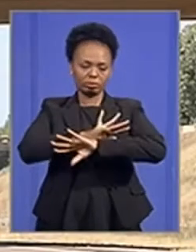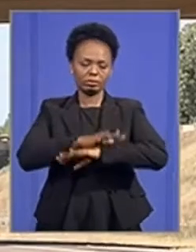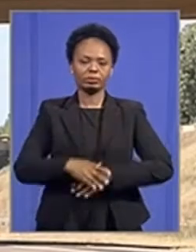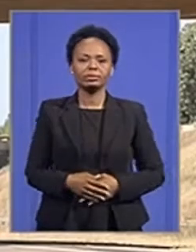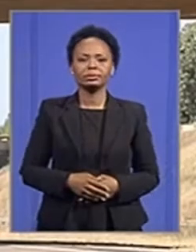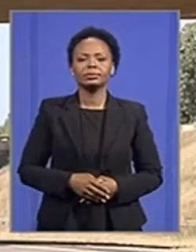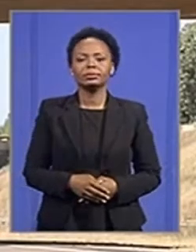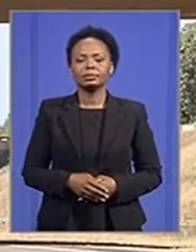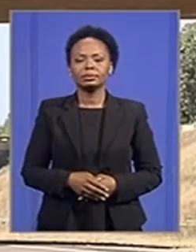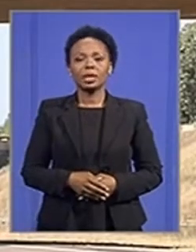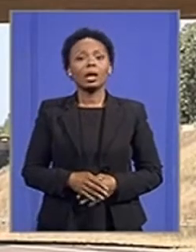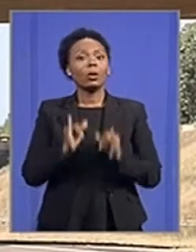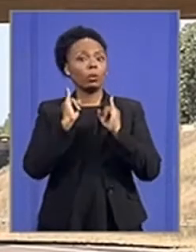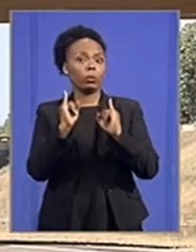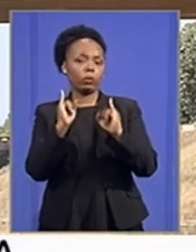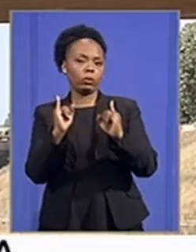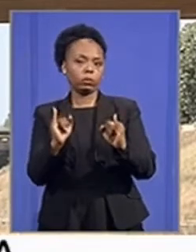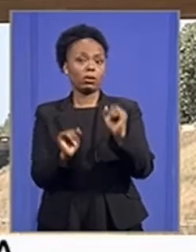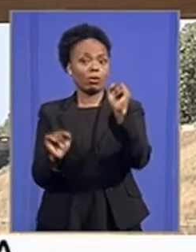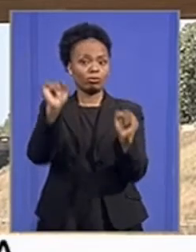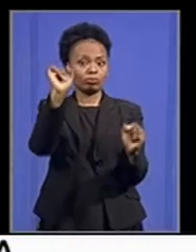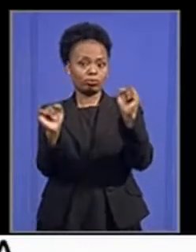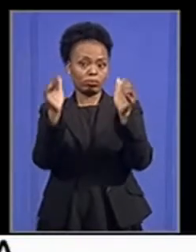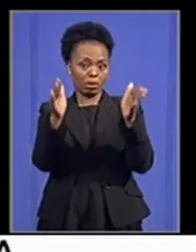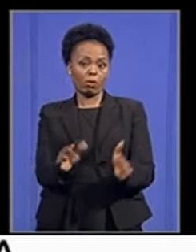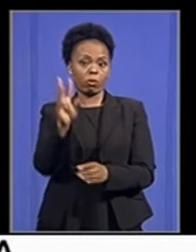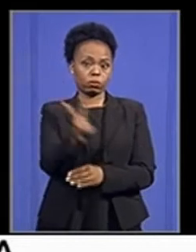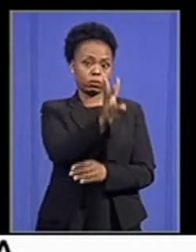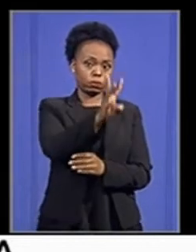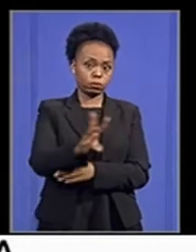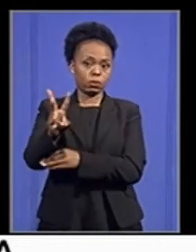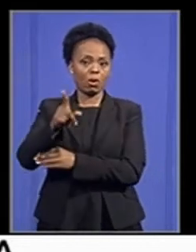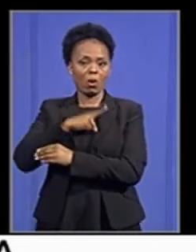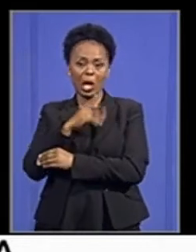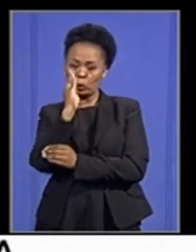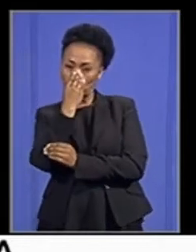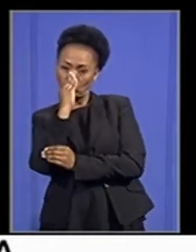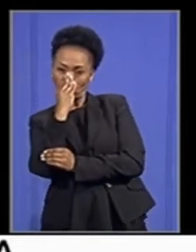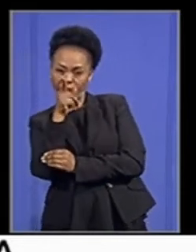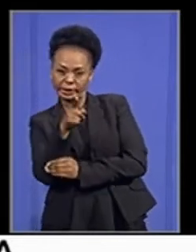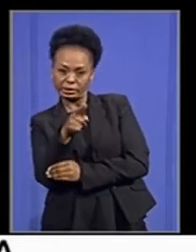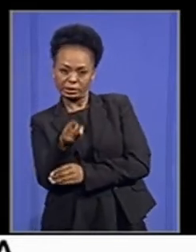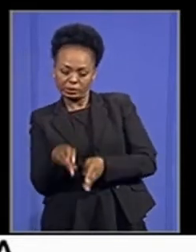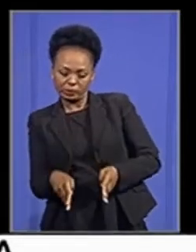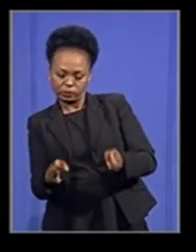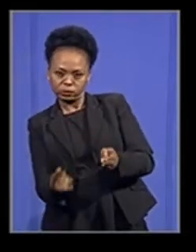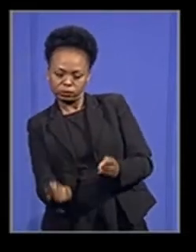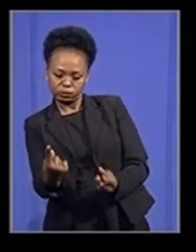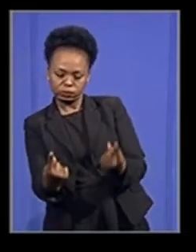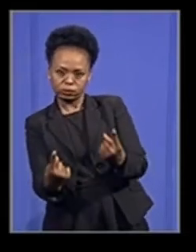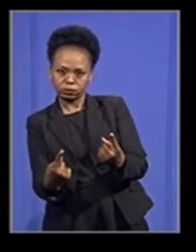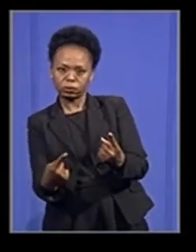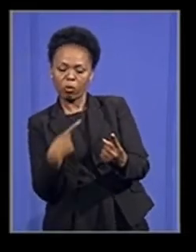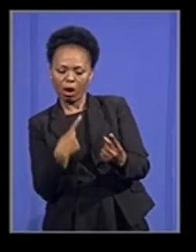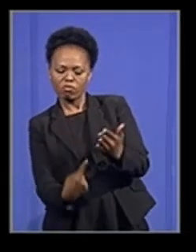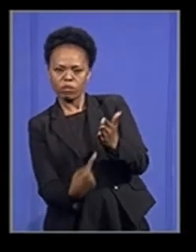Botlhokotsebe jono jaanong ke tlhoba boroko mo bakgweetsing. Disenyi di dirisa ditshipi tse di mebitlwa go tlhaba dijanaga tsa bakgweetsi,